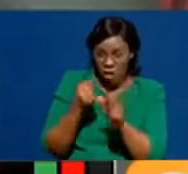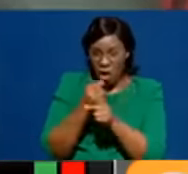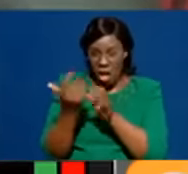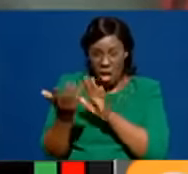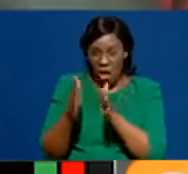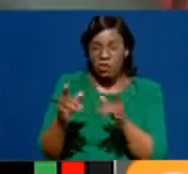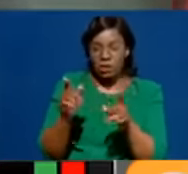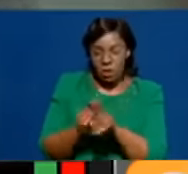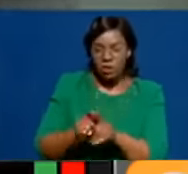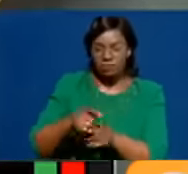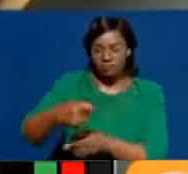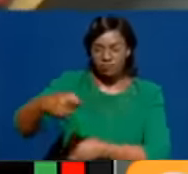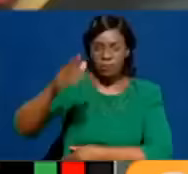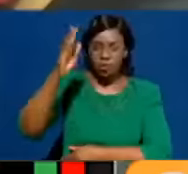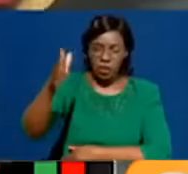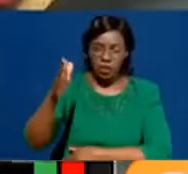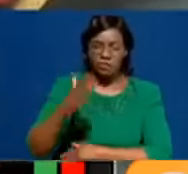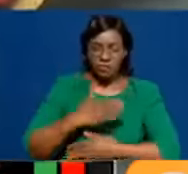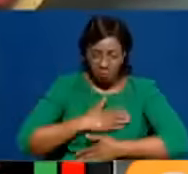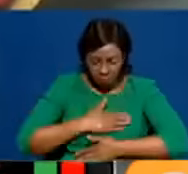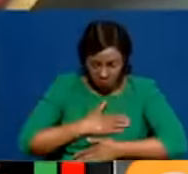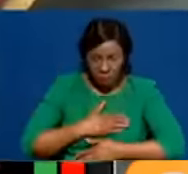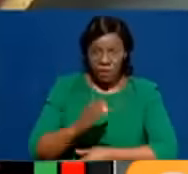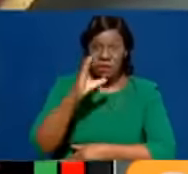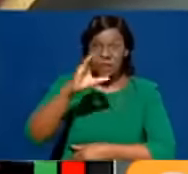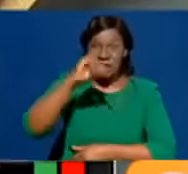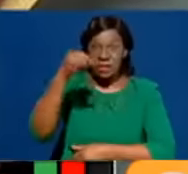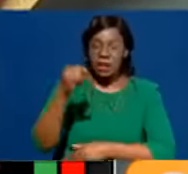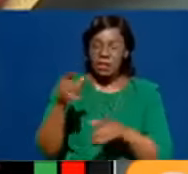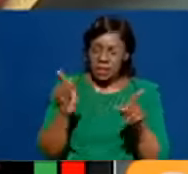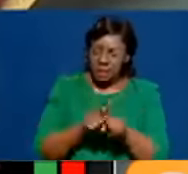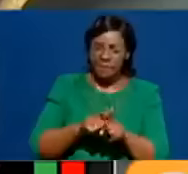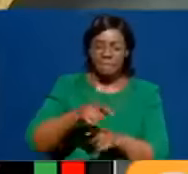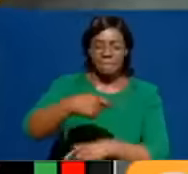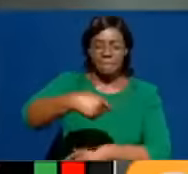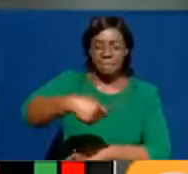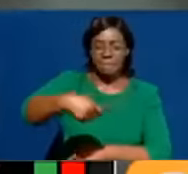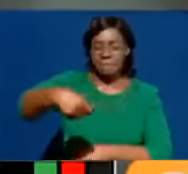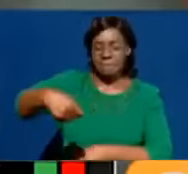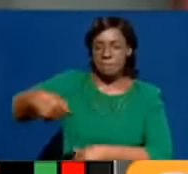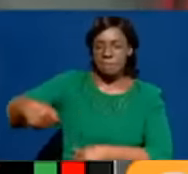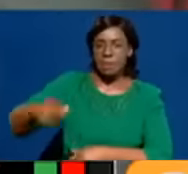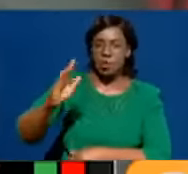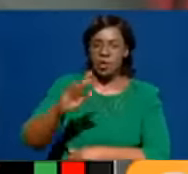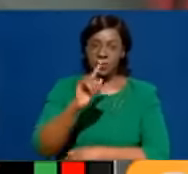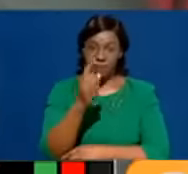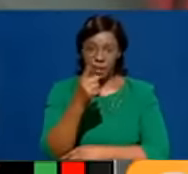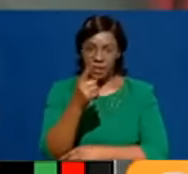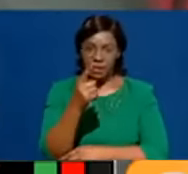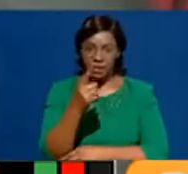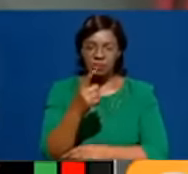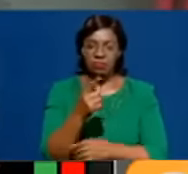The Honorable the Chief Justice is also appending her signature on the first set